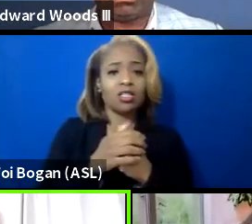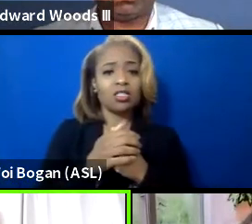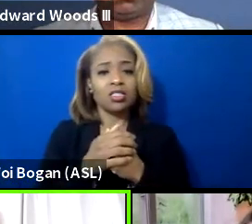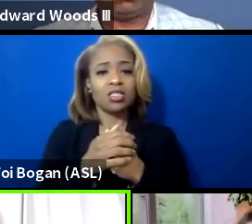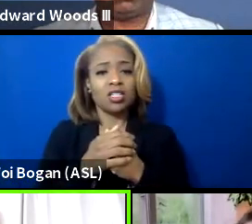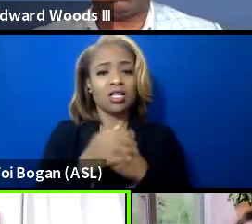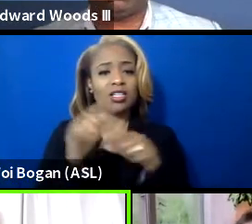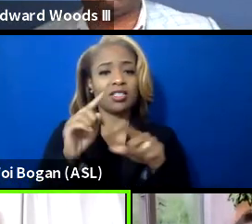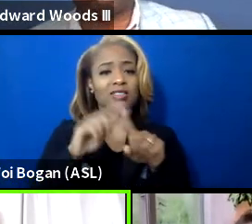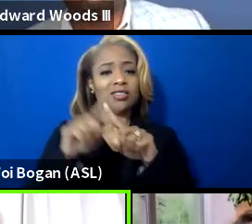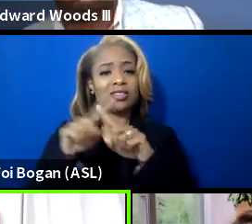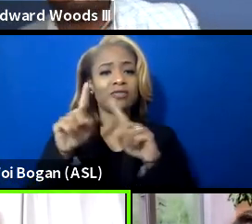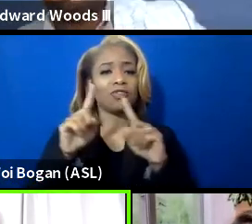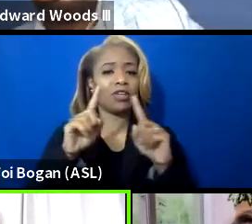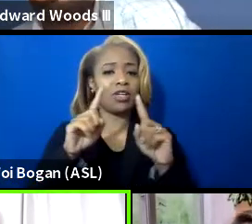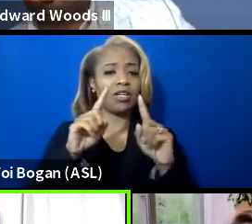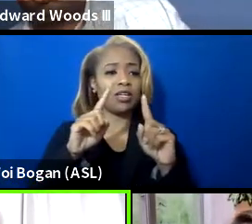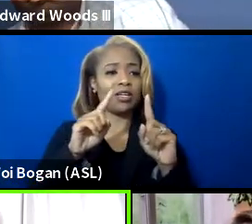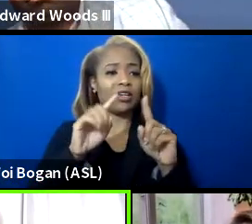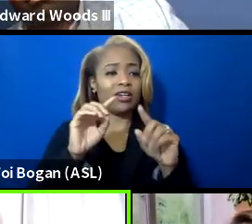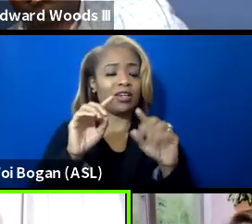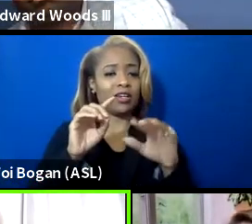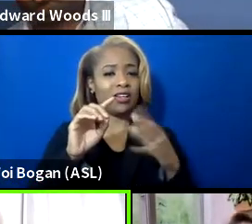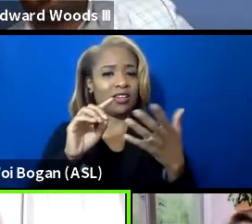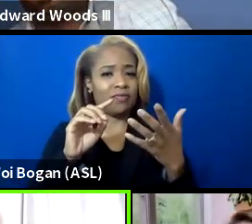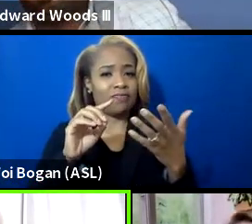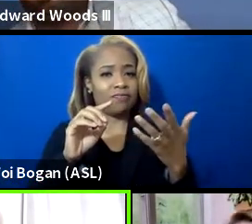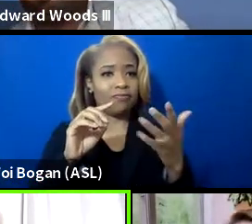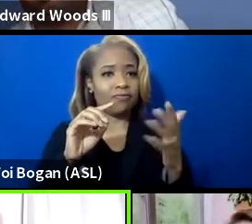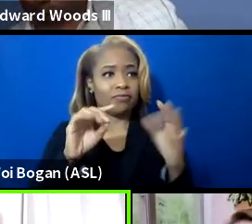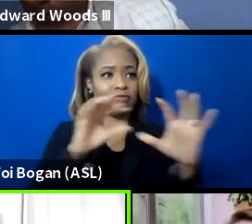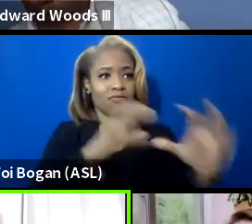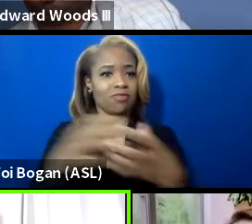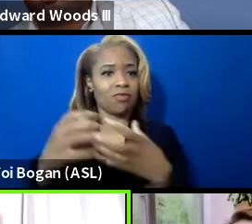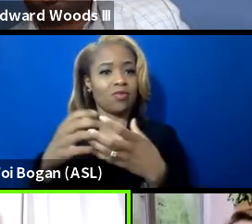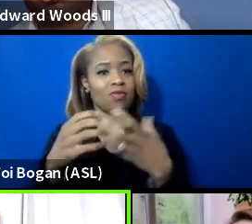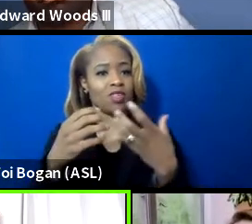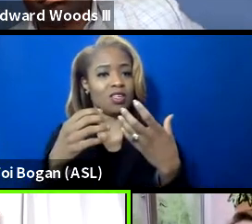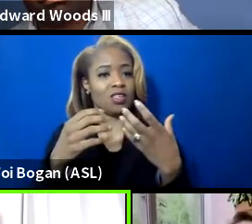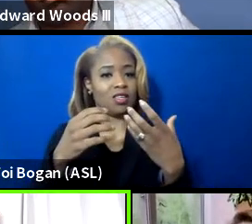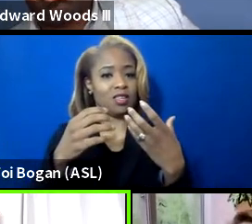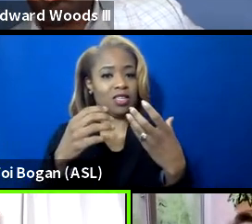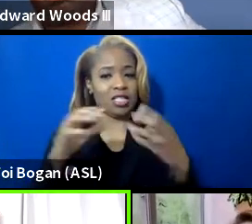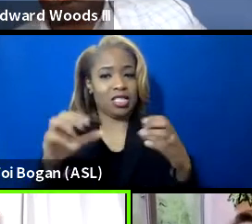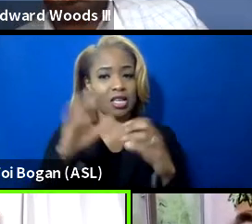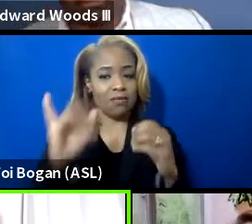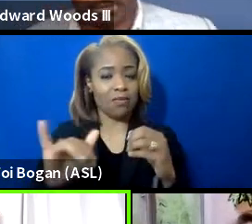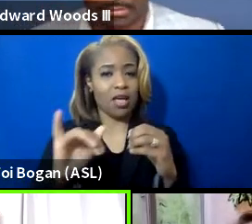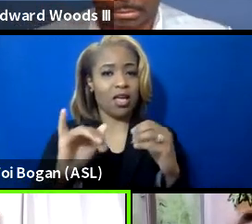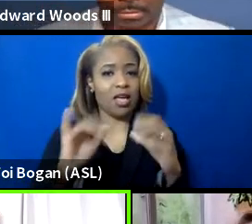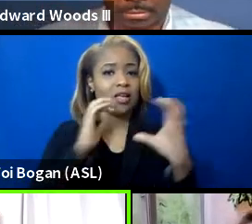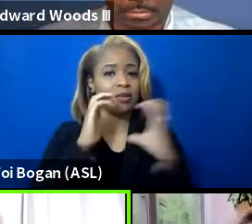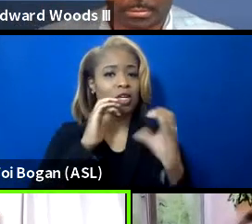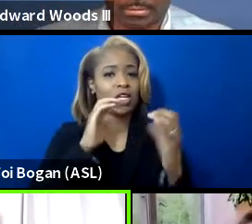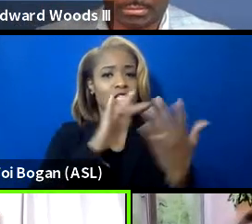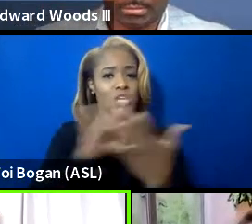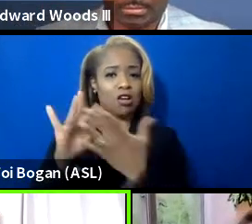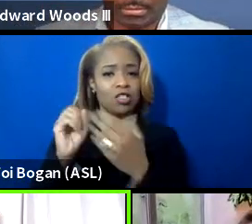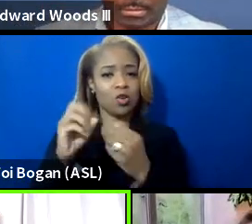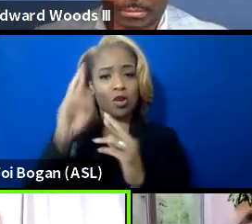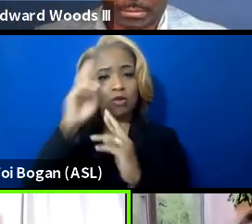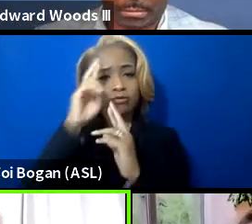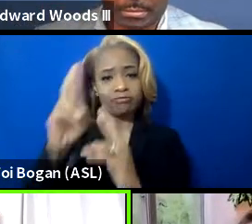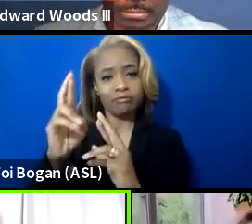different urgencies are created by this plan that we're putting together for communications and outreach. So I definitely respect you saying